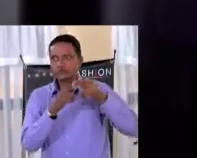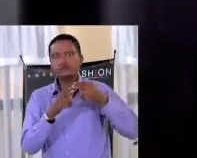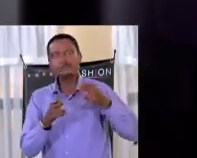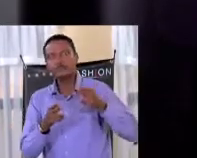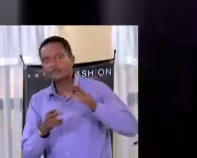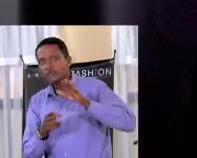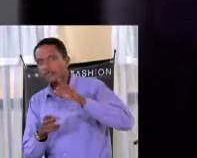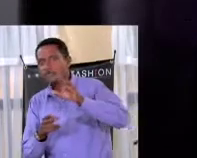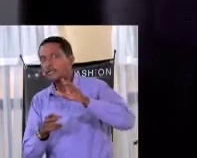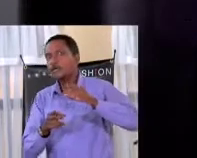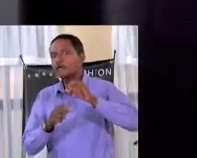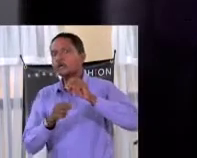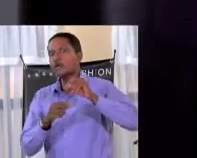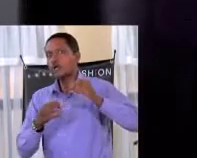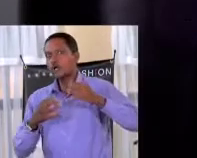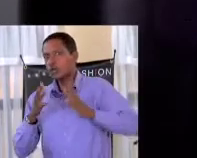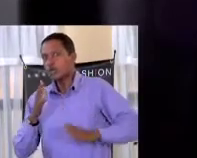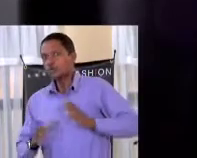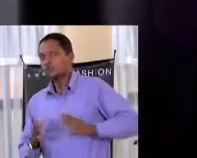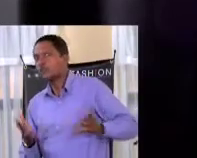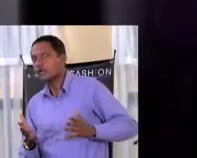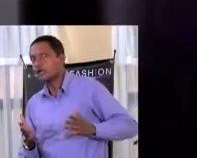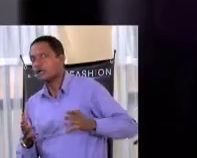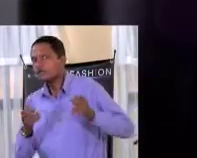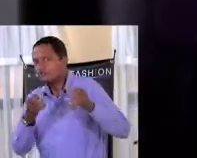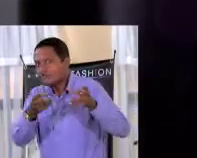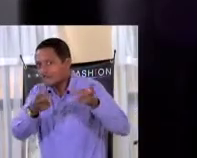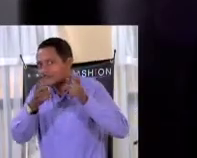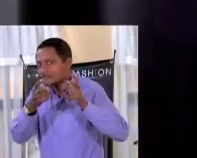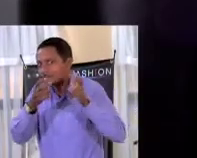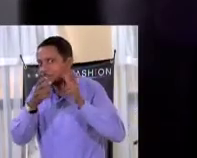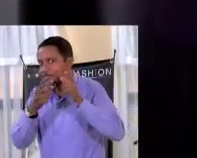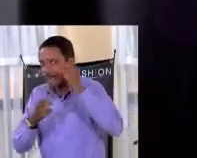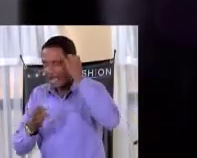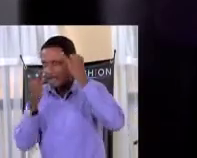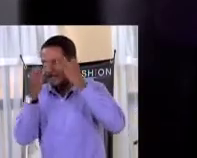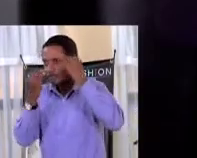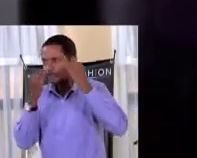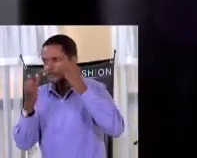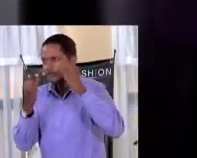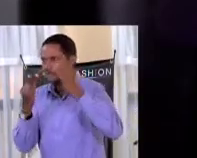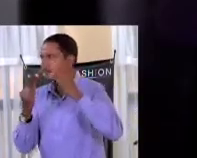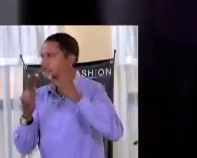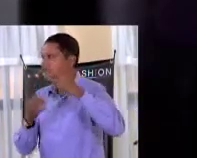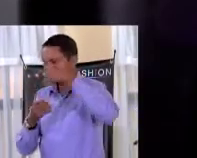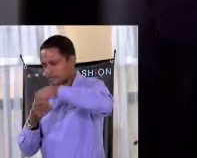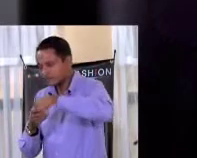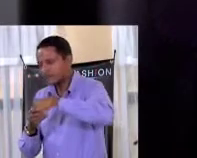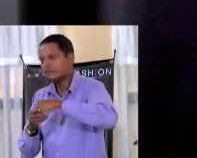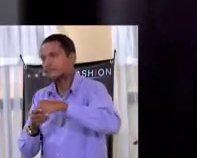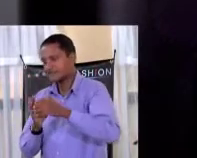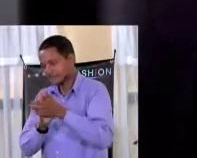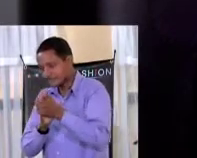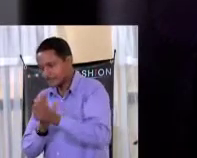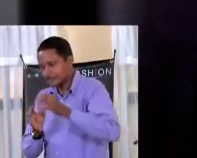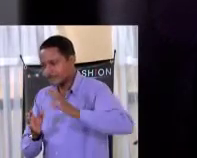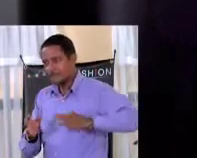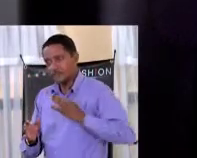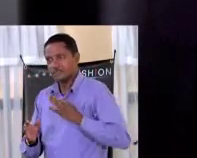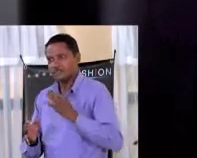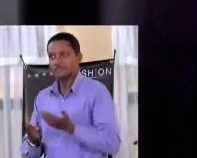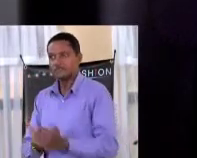their garments, in their Indo-Caribbean style, sometimes you are not aware that it has influenced you. You